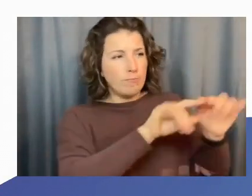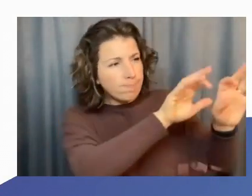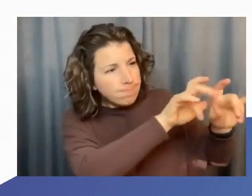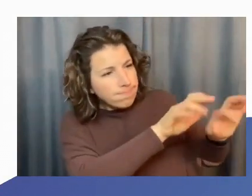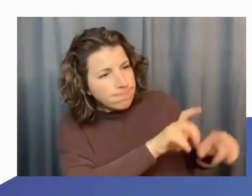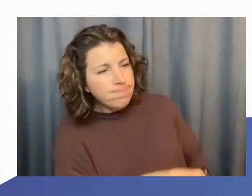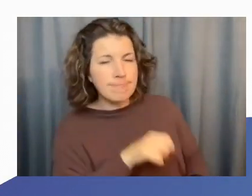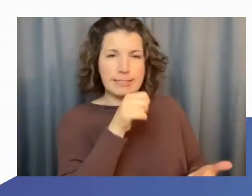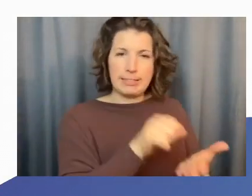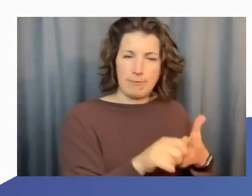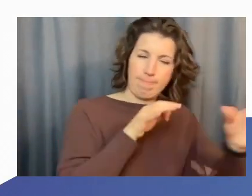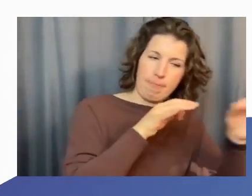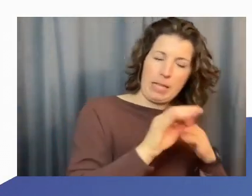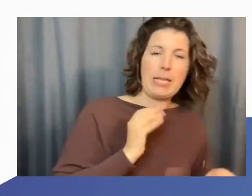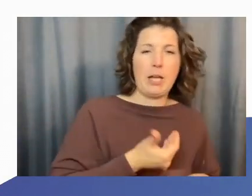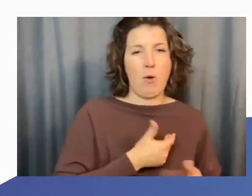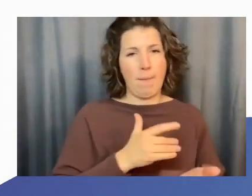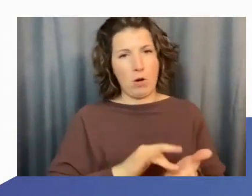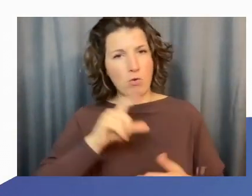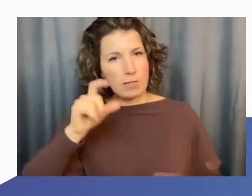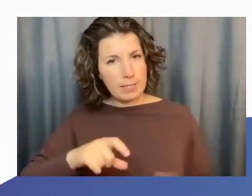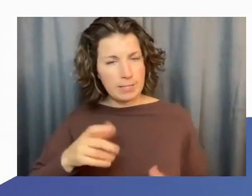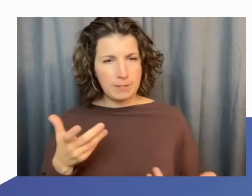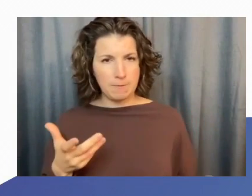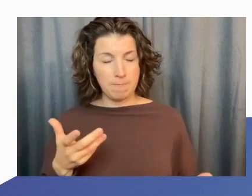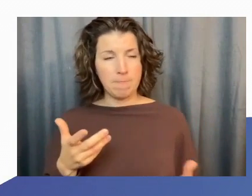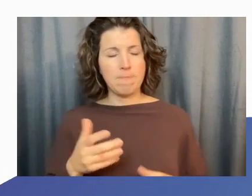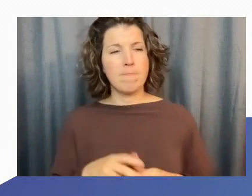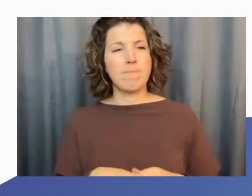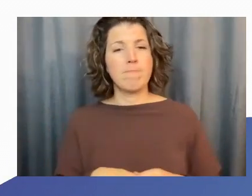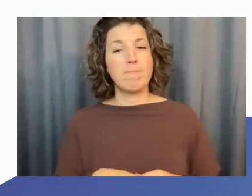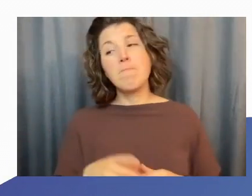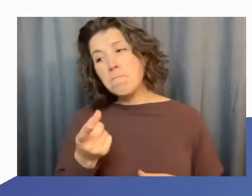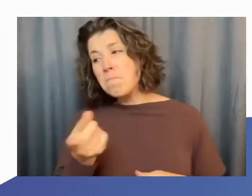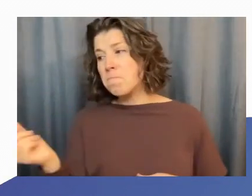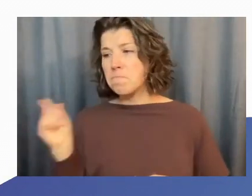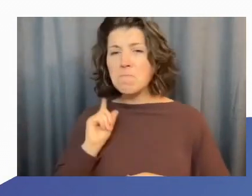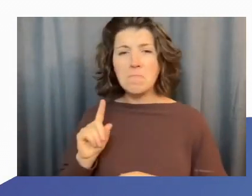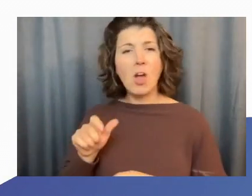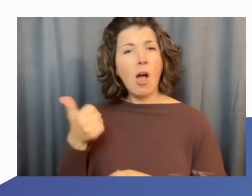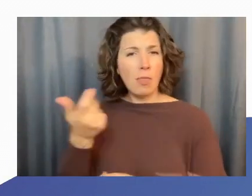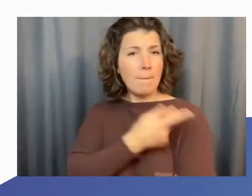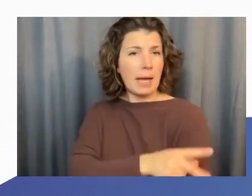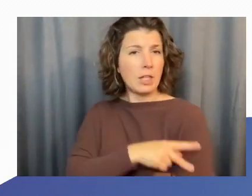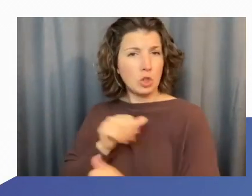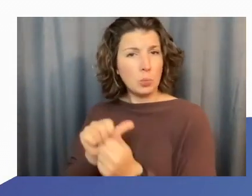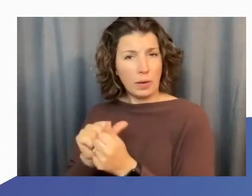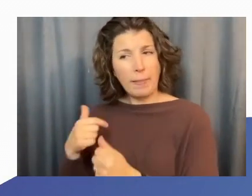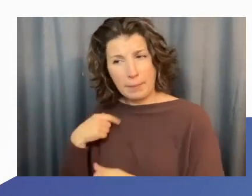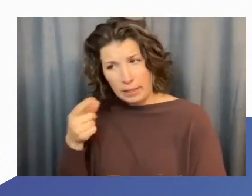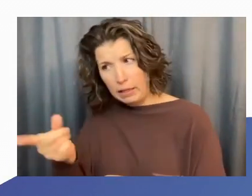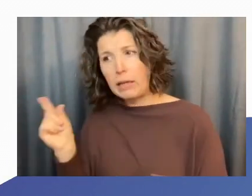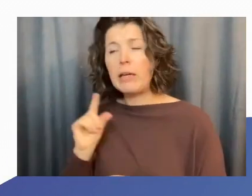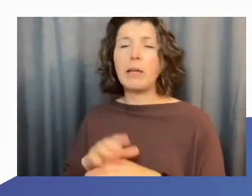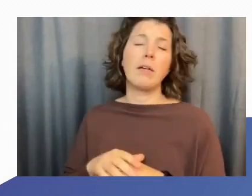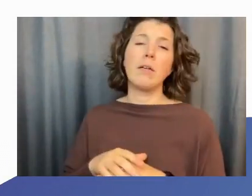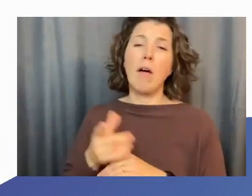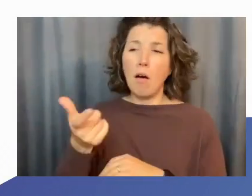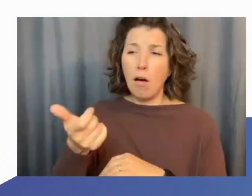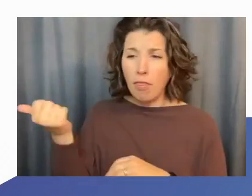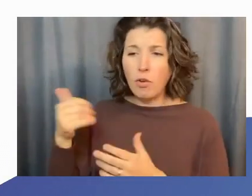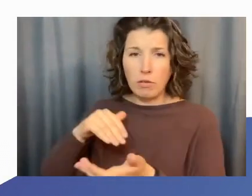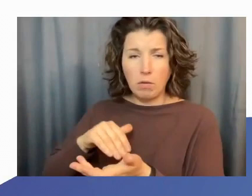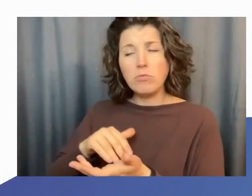explaining our medical needs. A handful of my fellow patients, physiatrists and therapists, were assisting